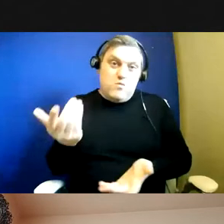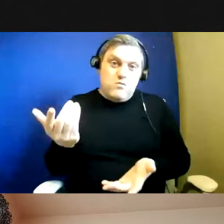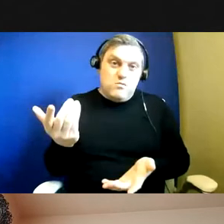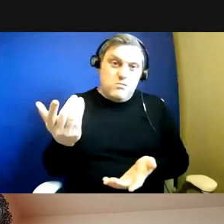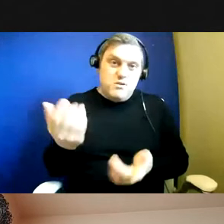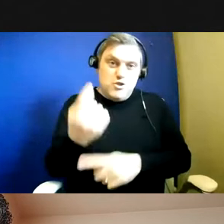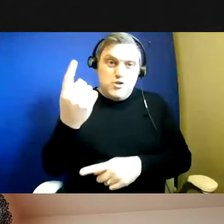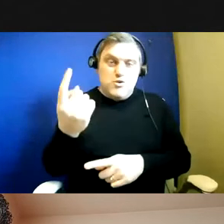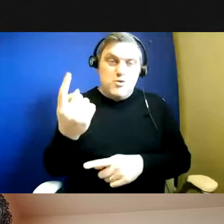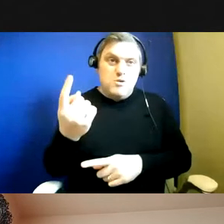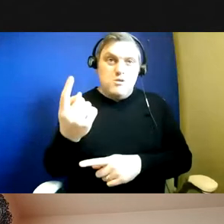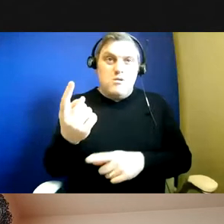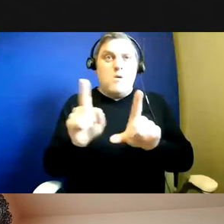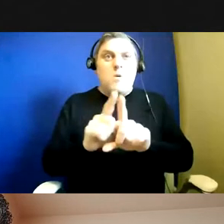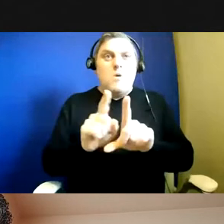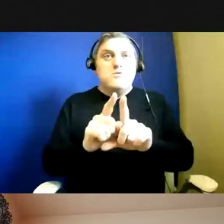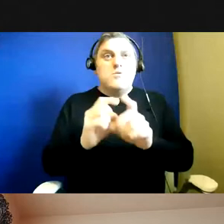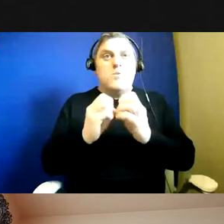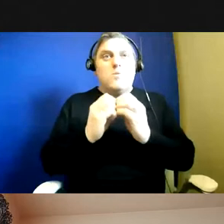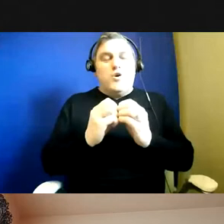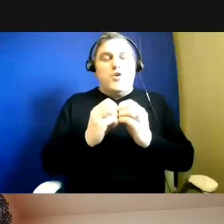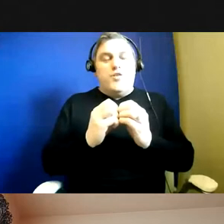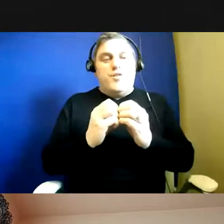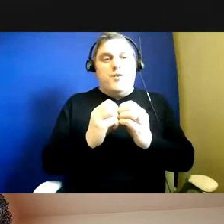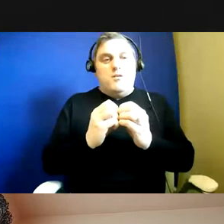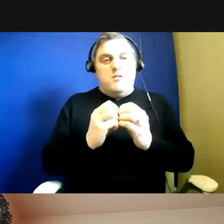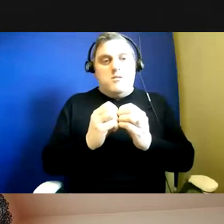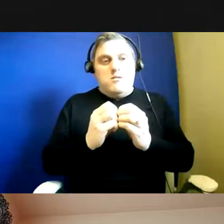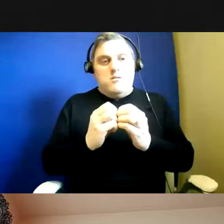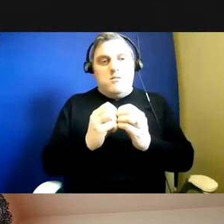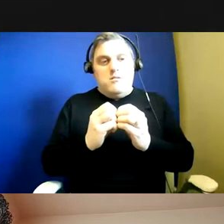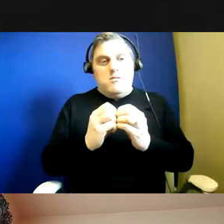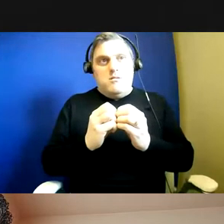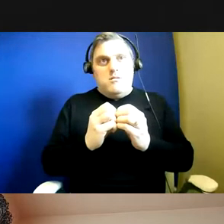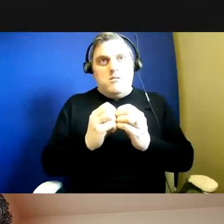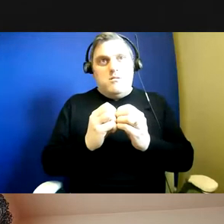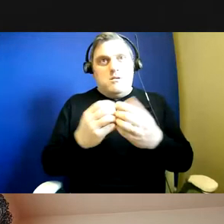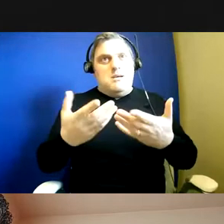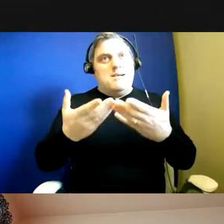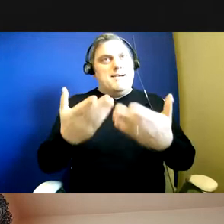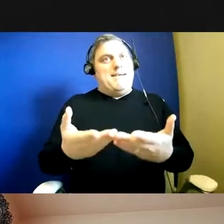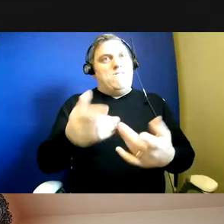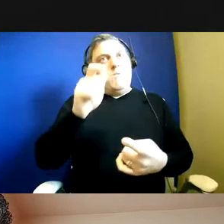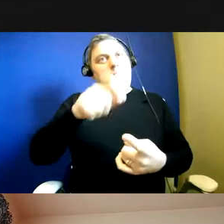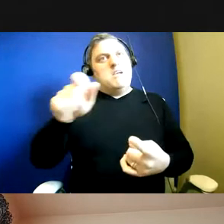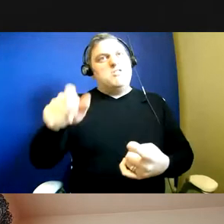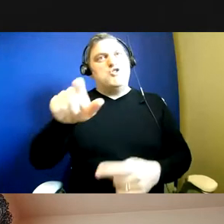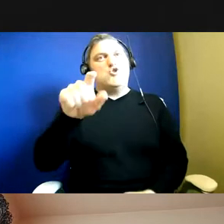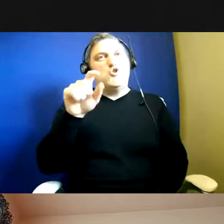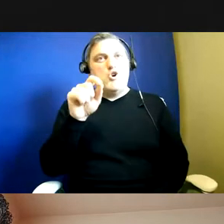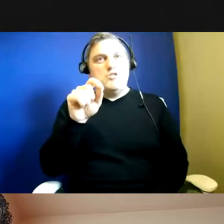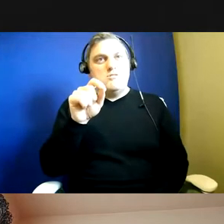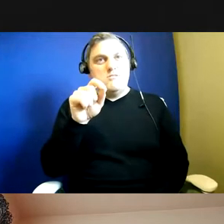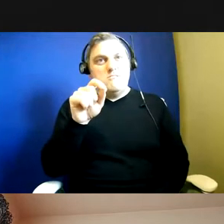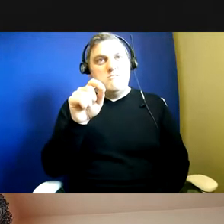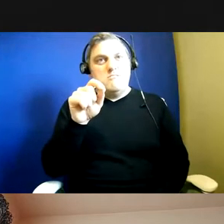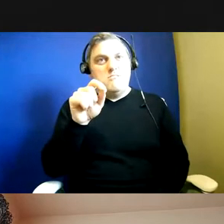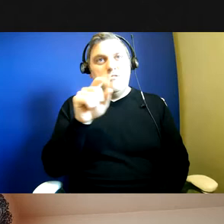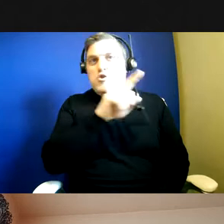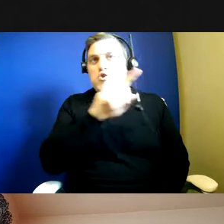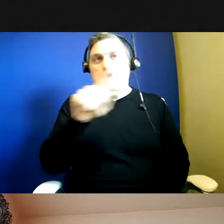also worth noting that it's about giving patients choice. So it's